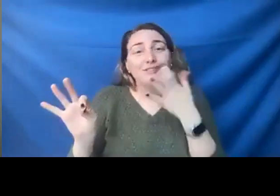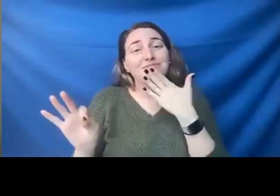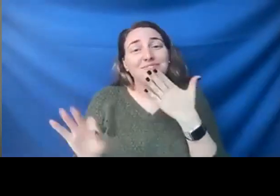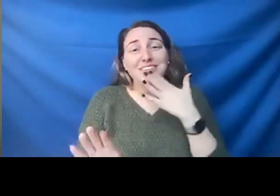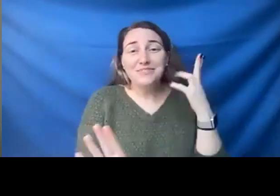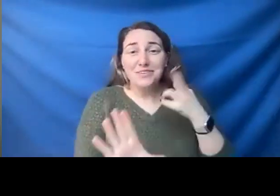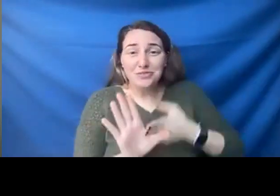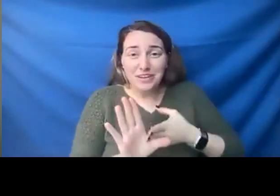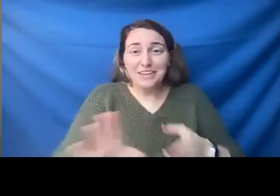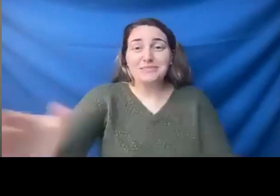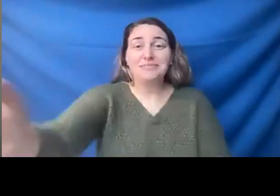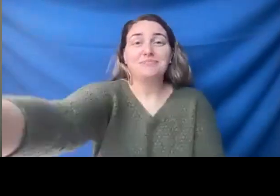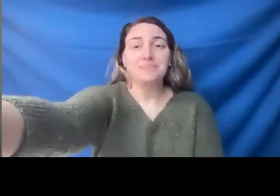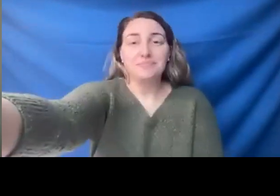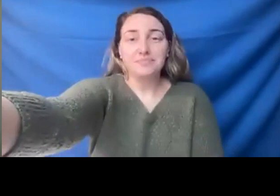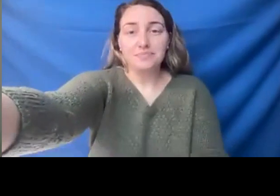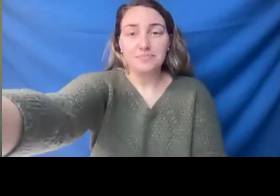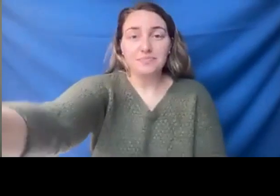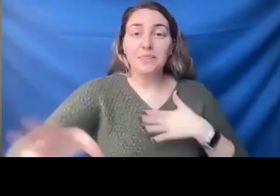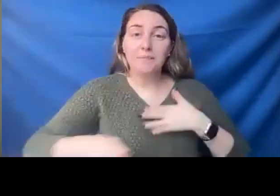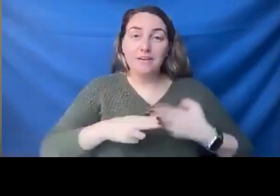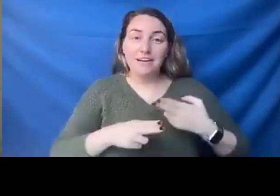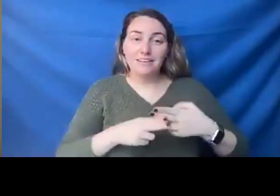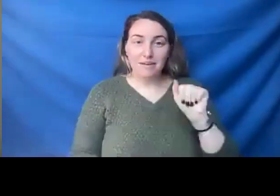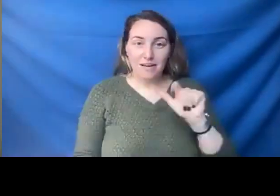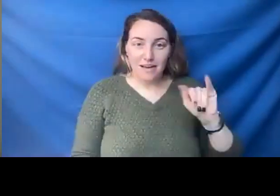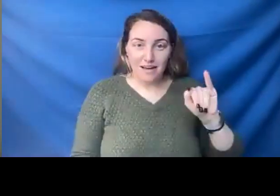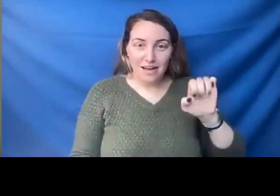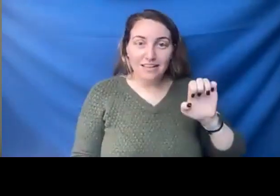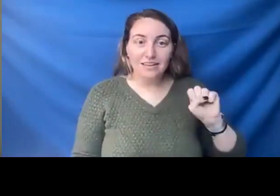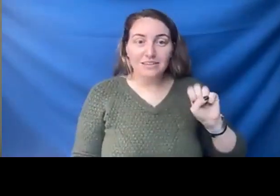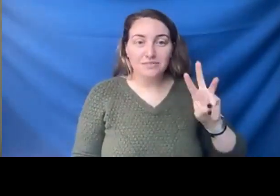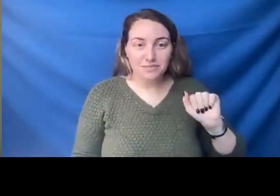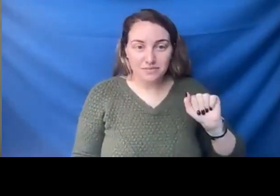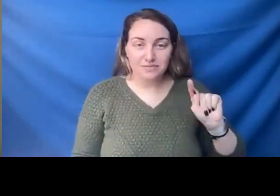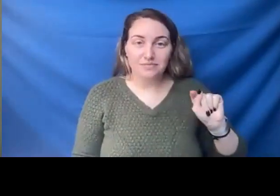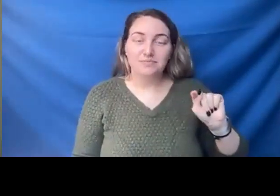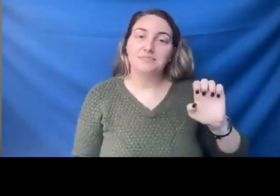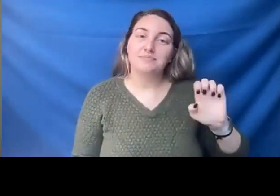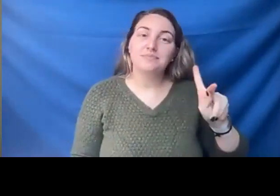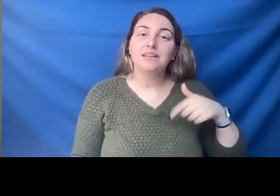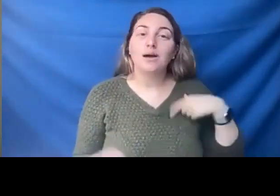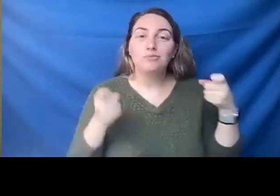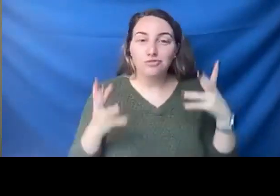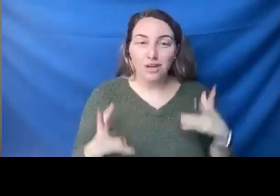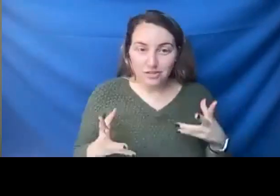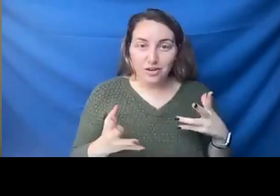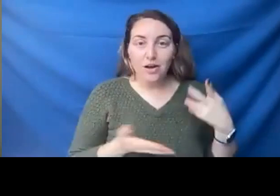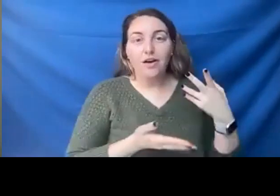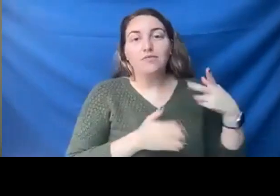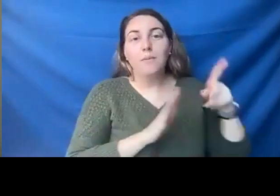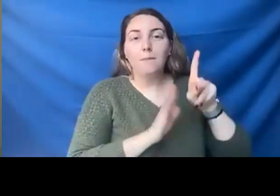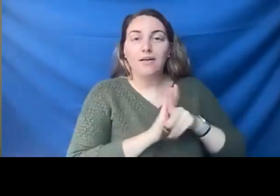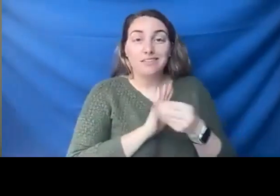coming. My name is Ali Swadek. I'm the Director of Policy and Research at the New York City Campaign Finance